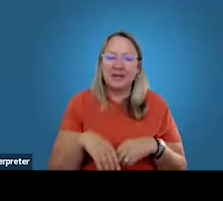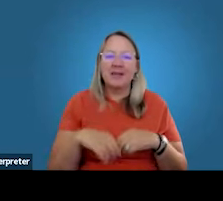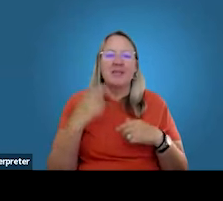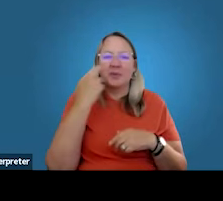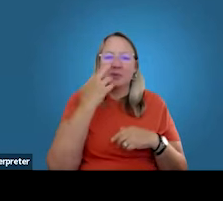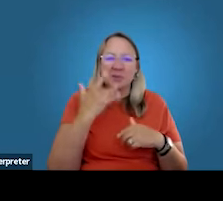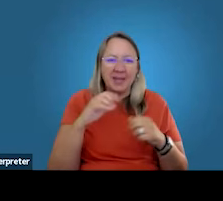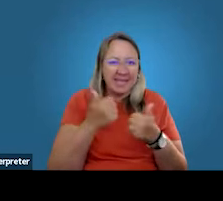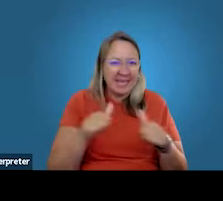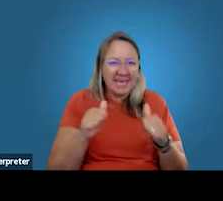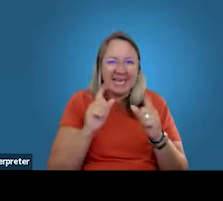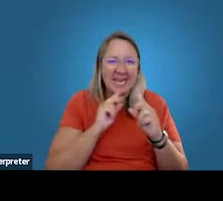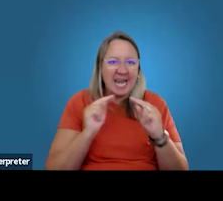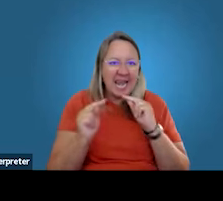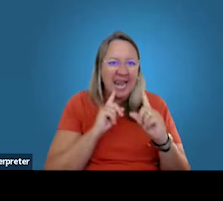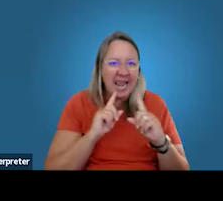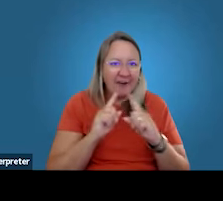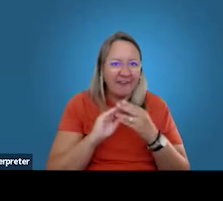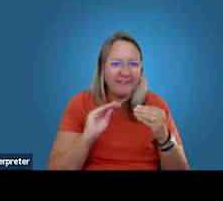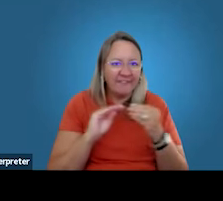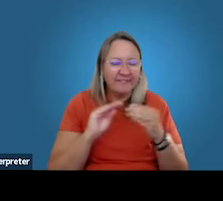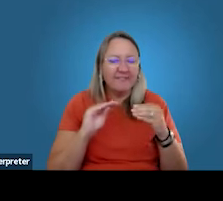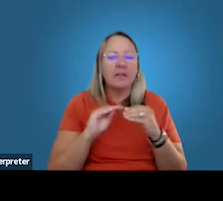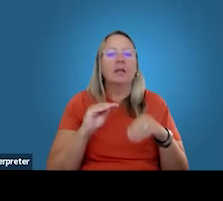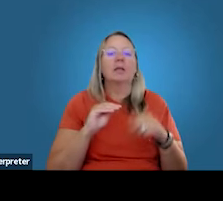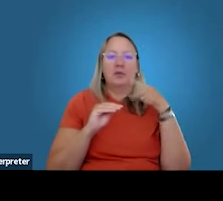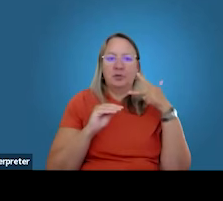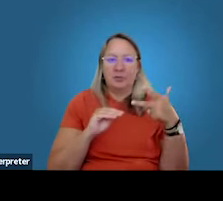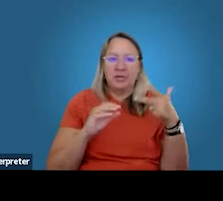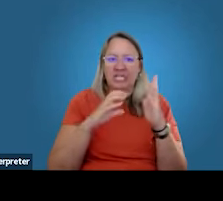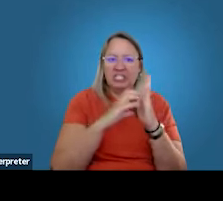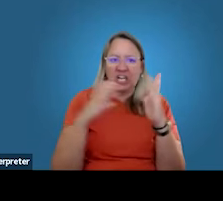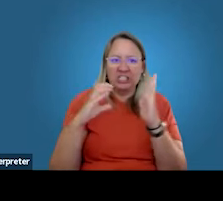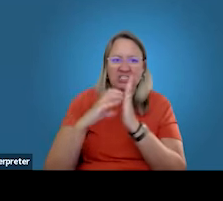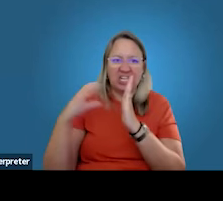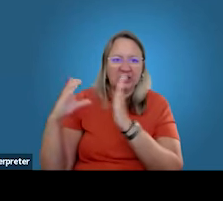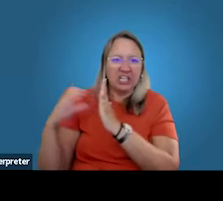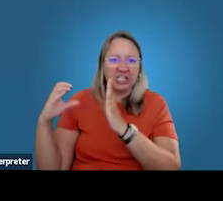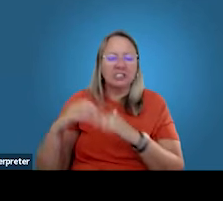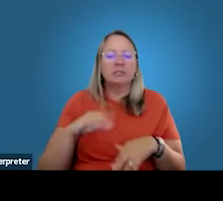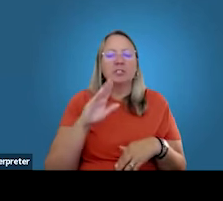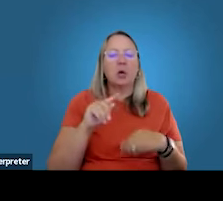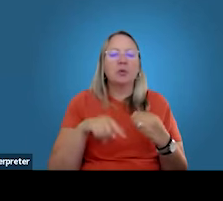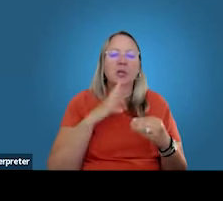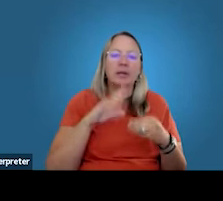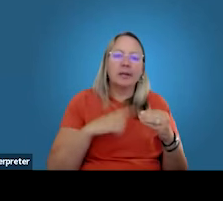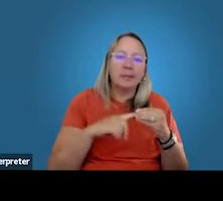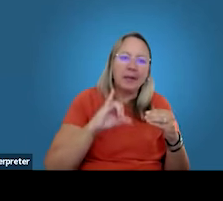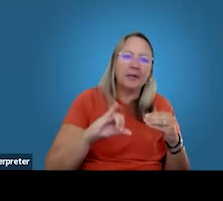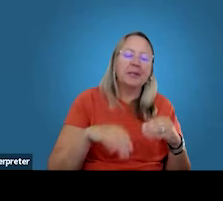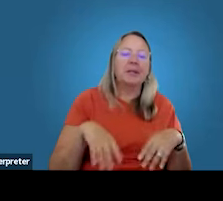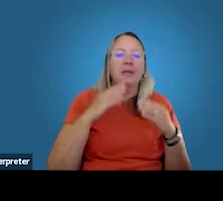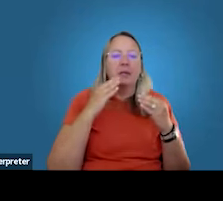in any kind of narrative, people can only really take in 3 big chunks of information. So if you're ever writing a presentation or whatever